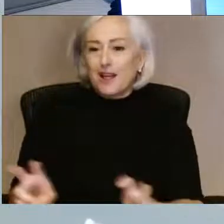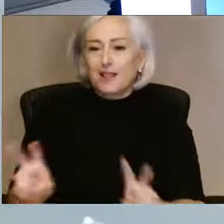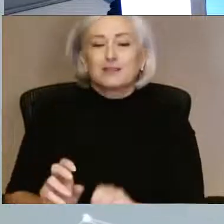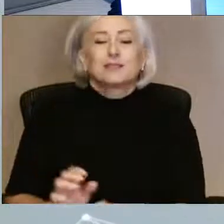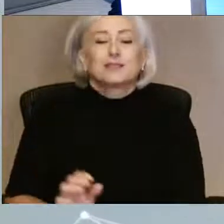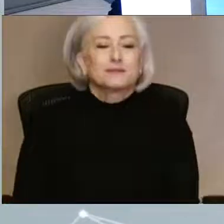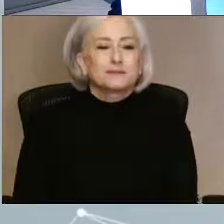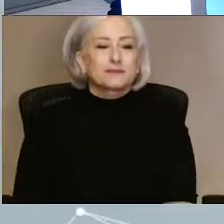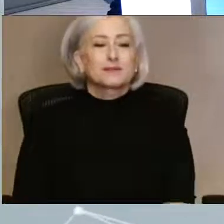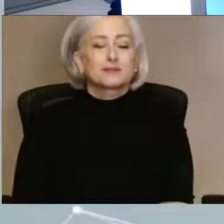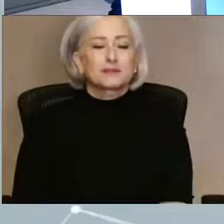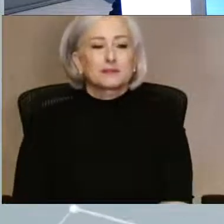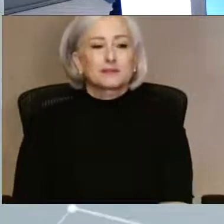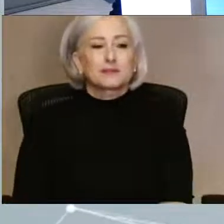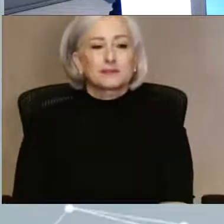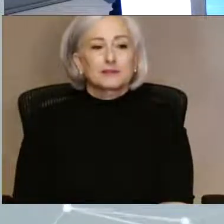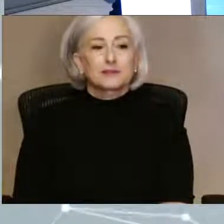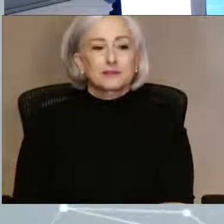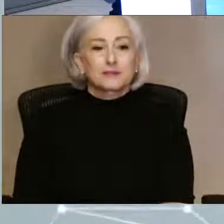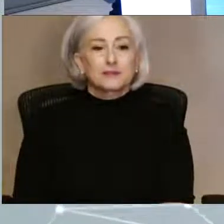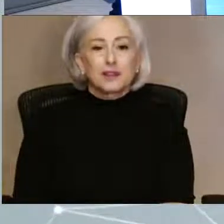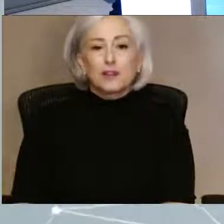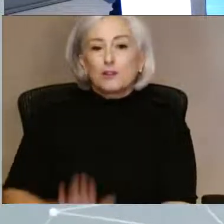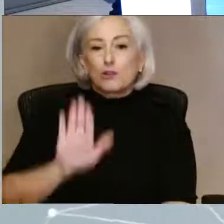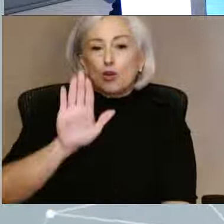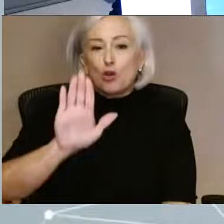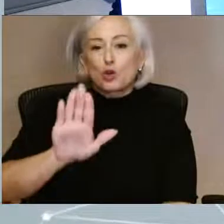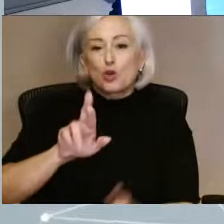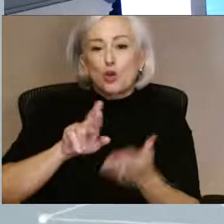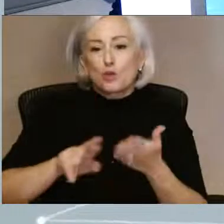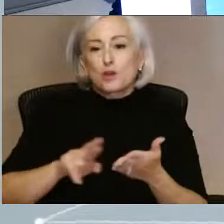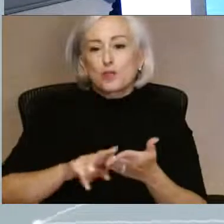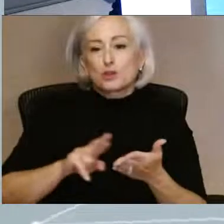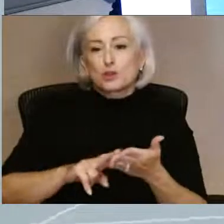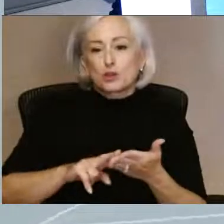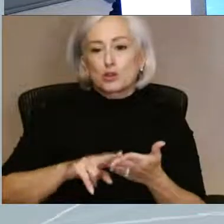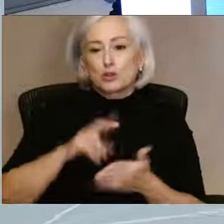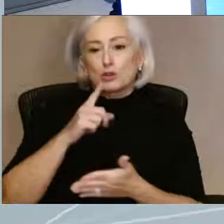in terms of your own research, what happens